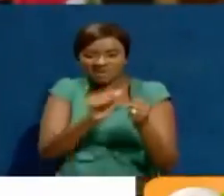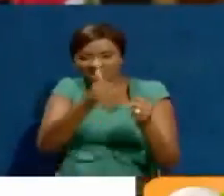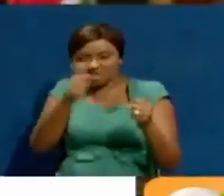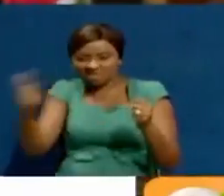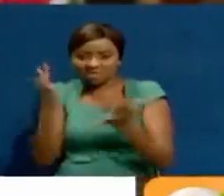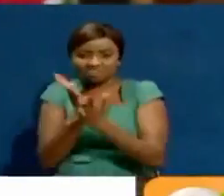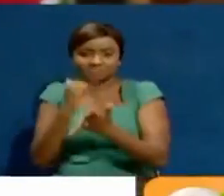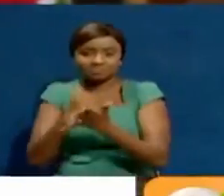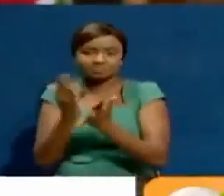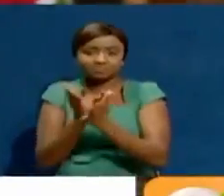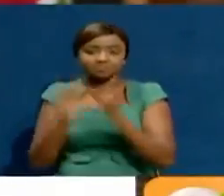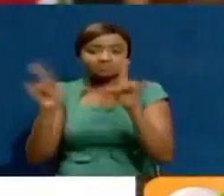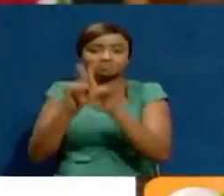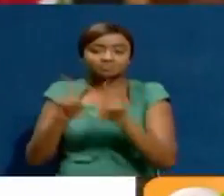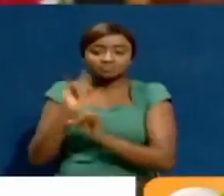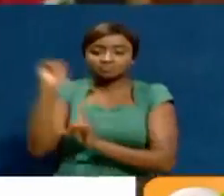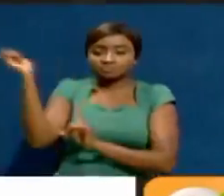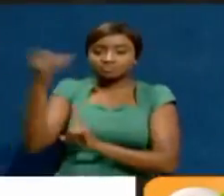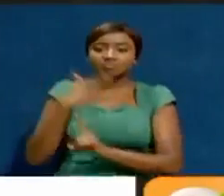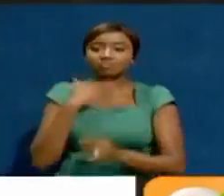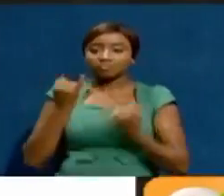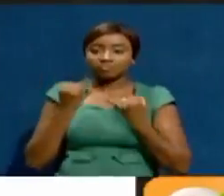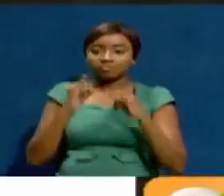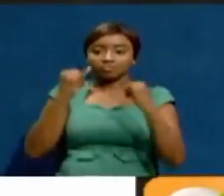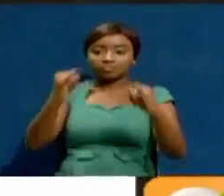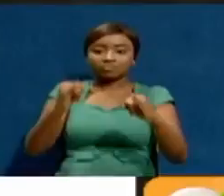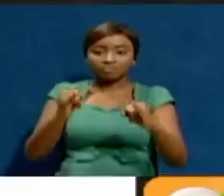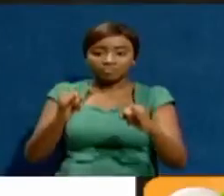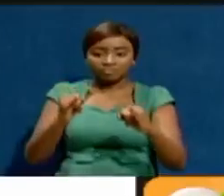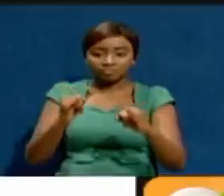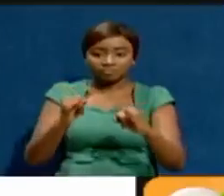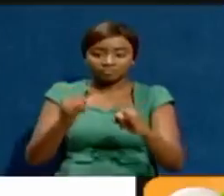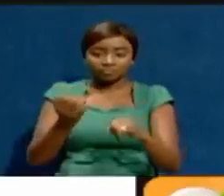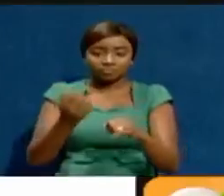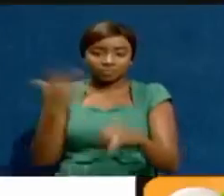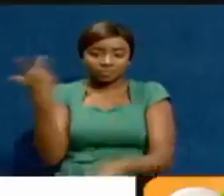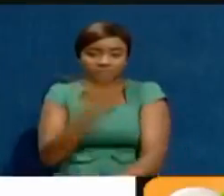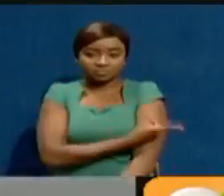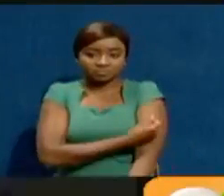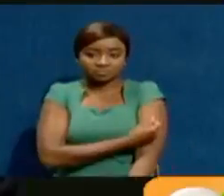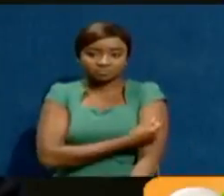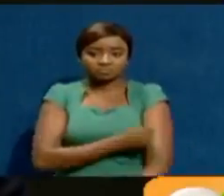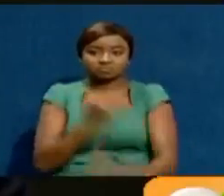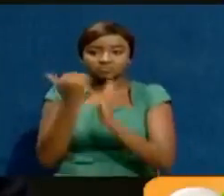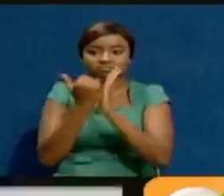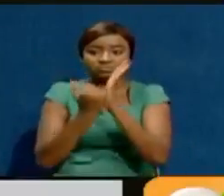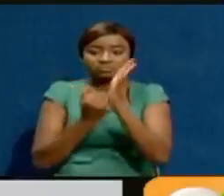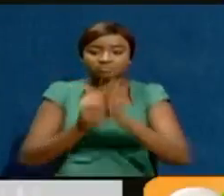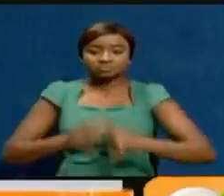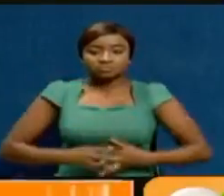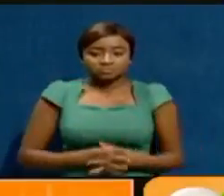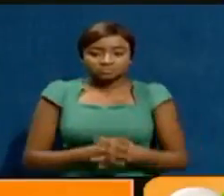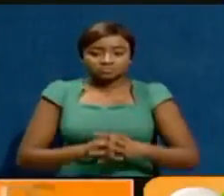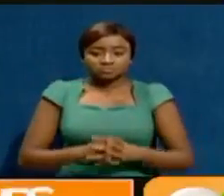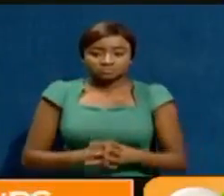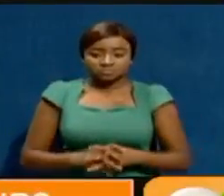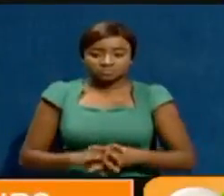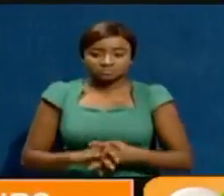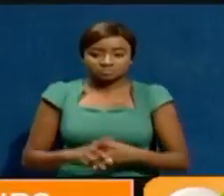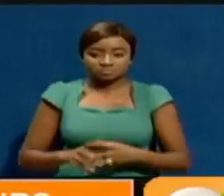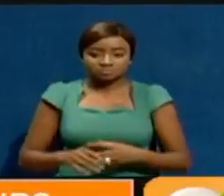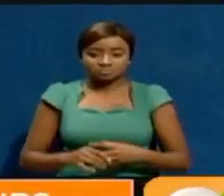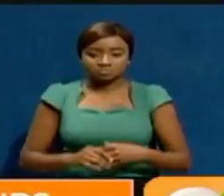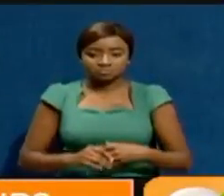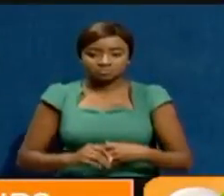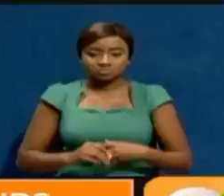announcing collaboration with Kenya in implementing a COVID-19 vaccination program. We have the AstraZeneca